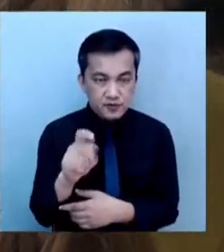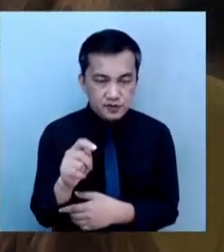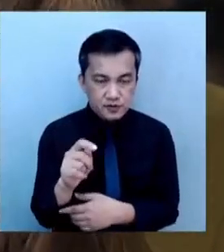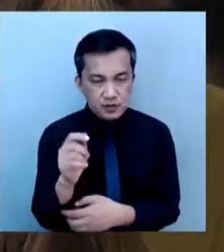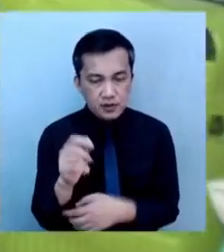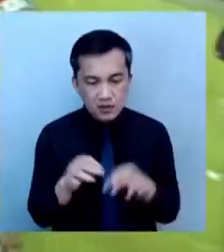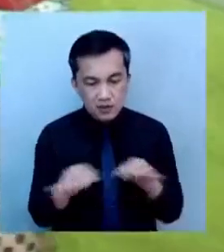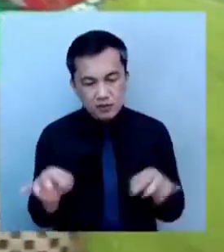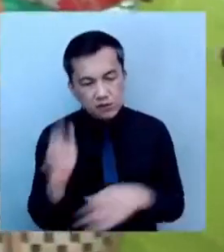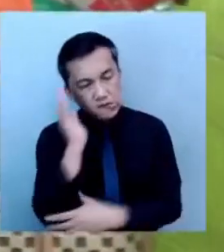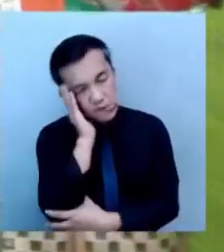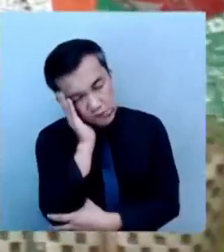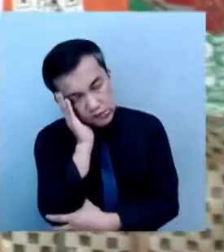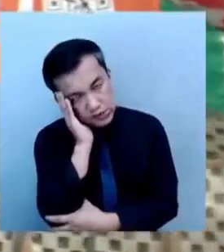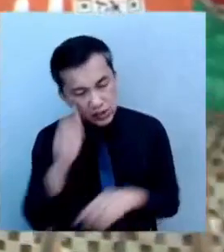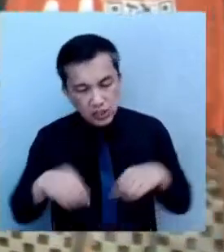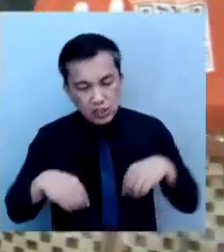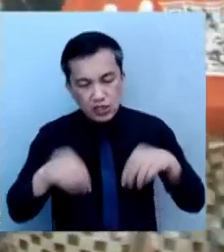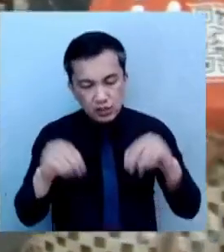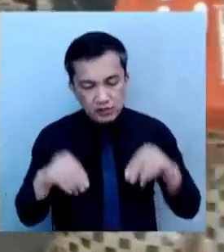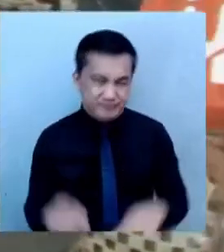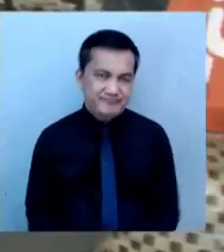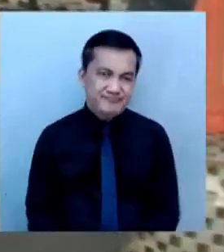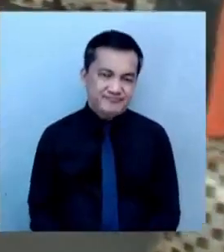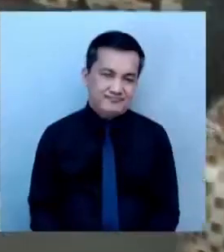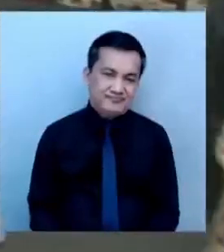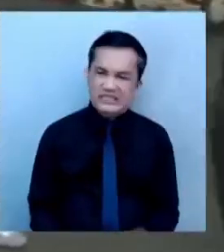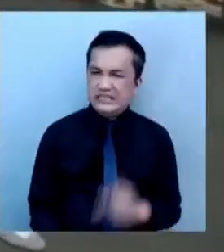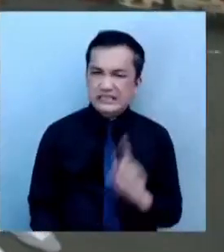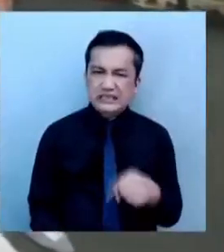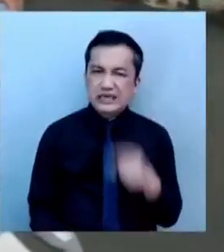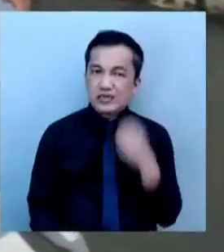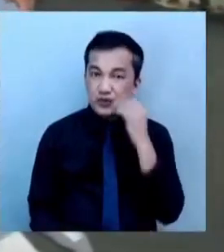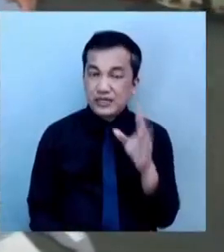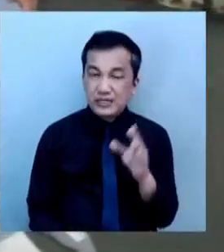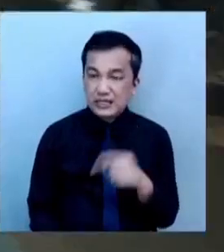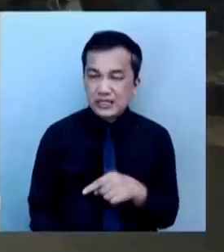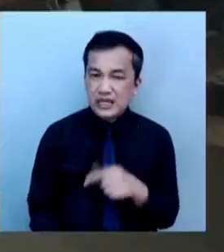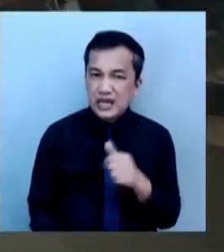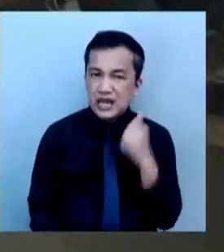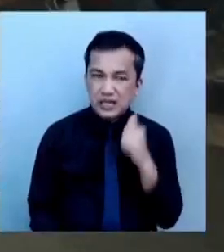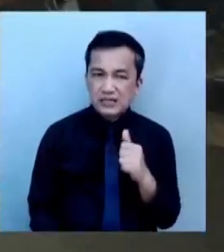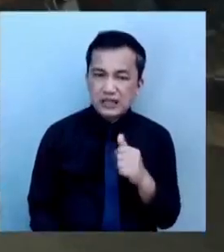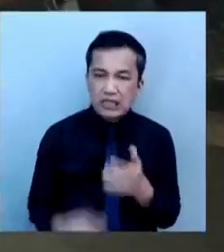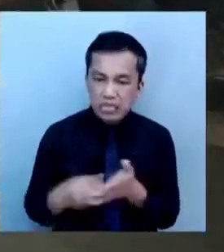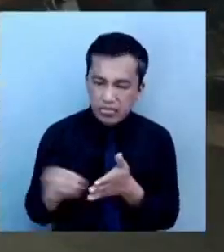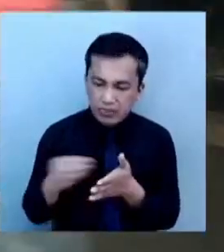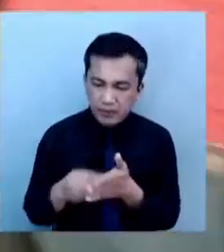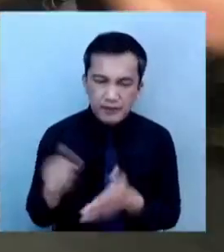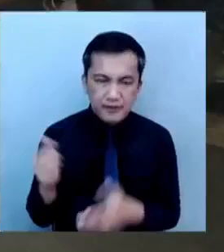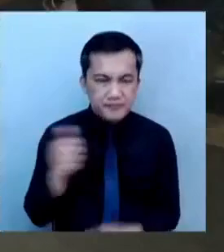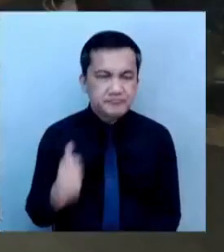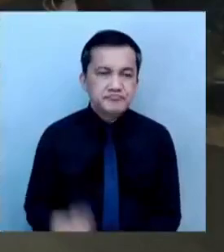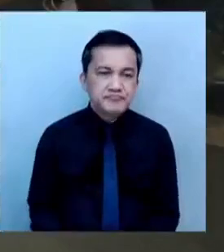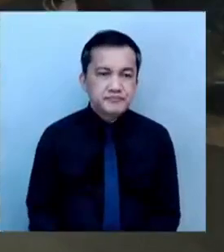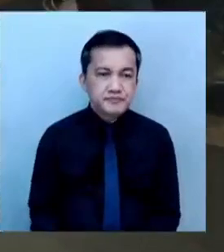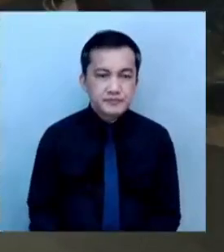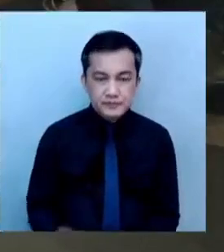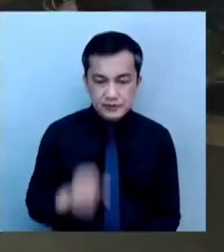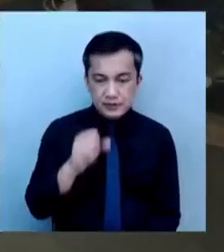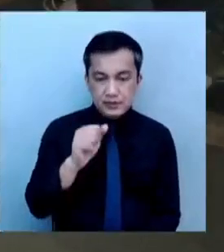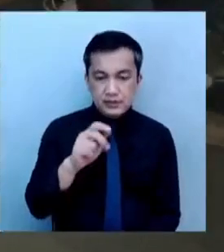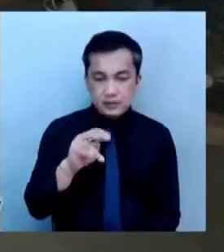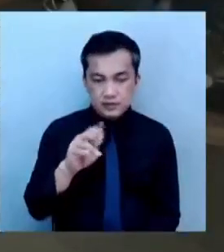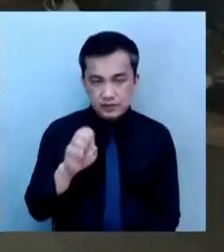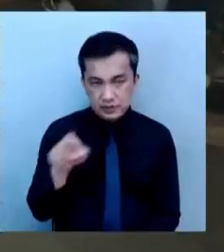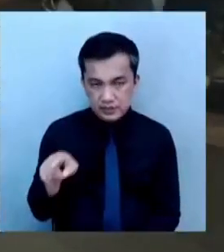of carton as their mat. They said they couldn't go home since they didn't want to spend again on fare. Samonte advised passengers to check with their